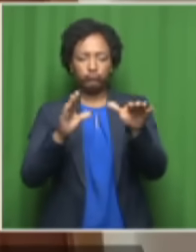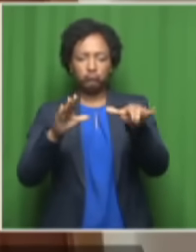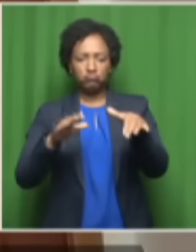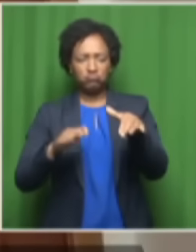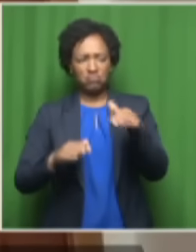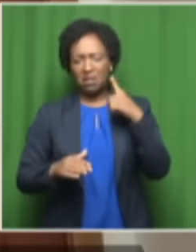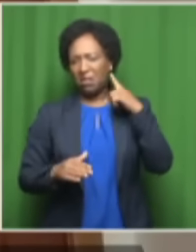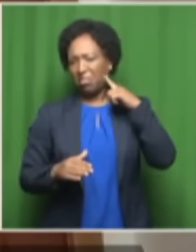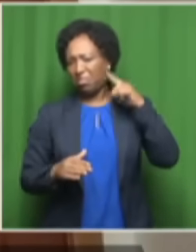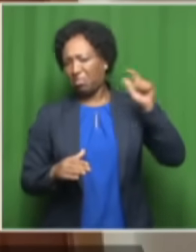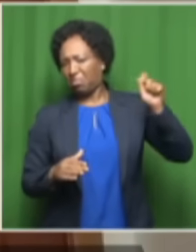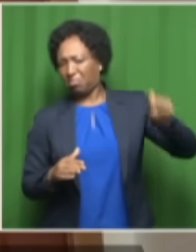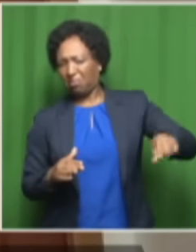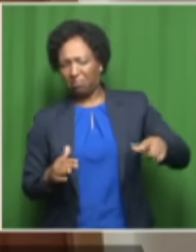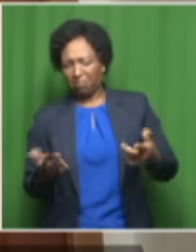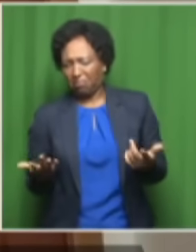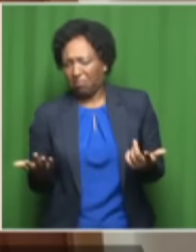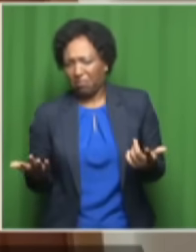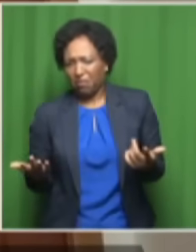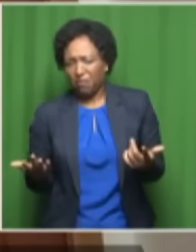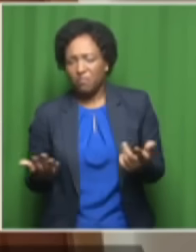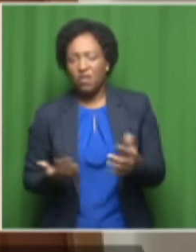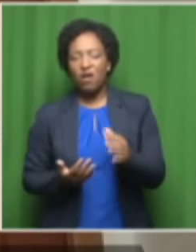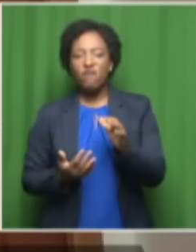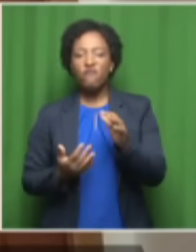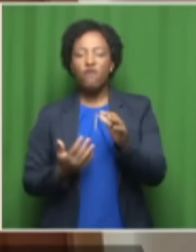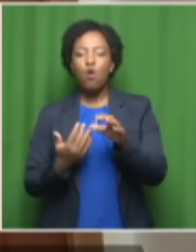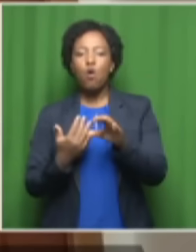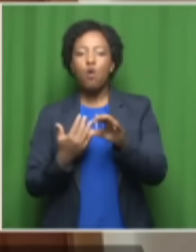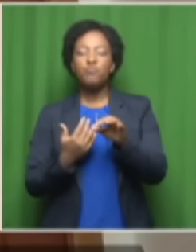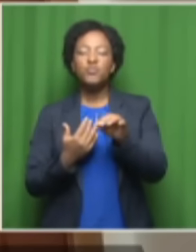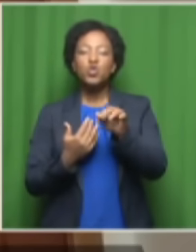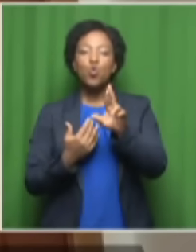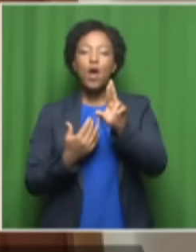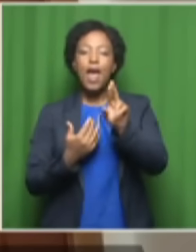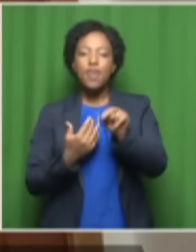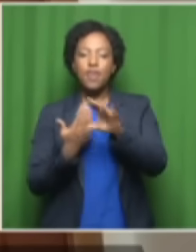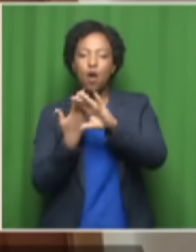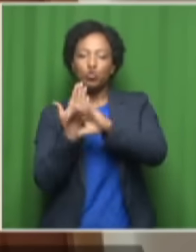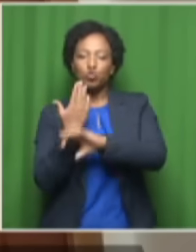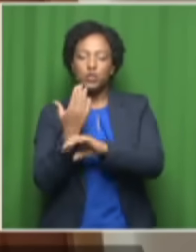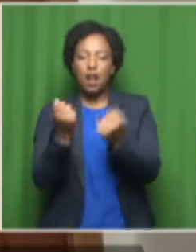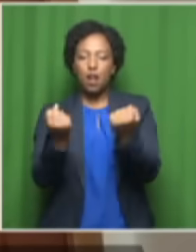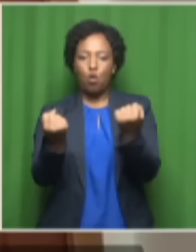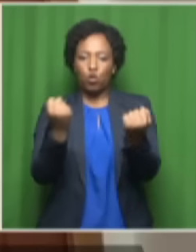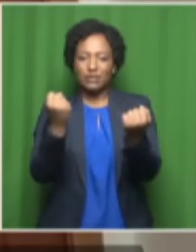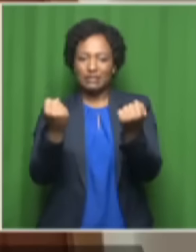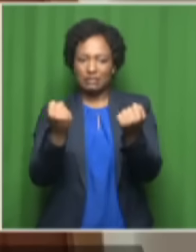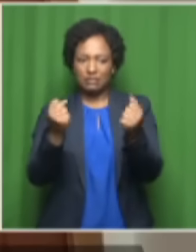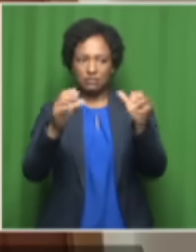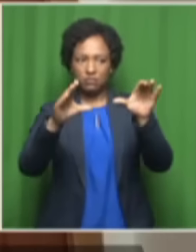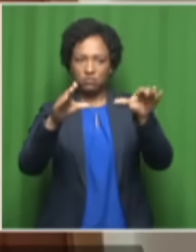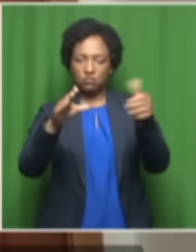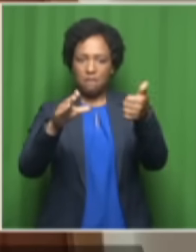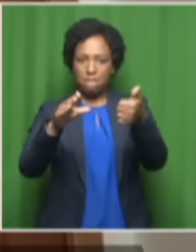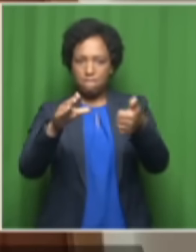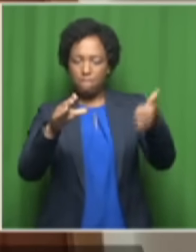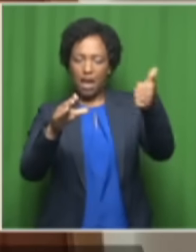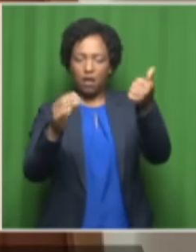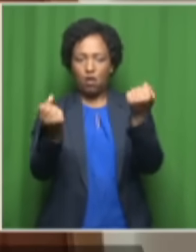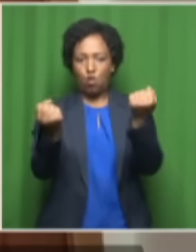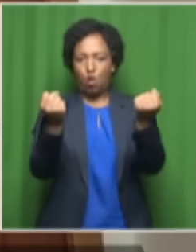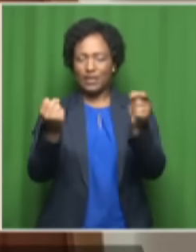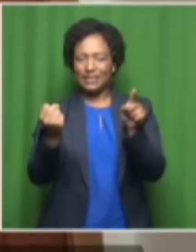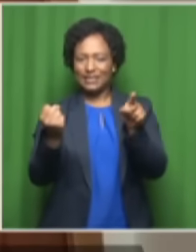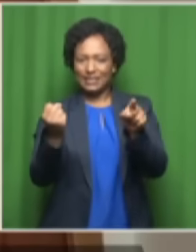defying the apex court of the UN, and they then